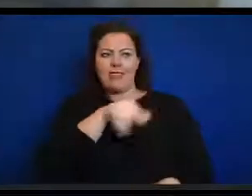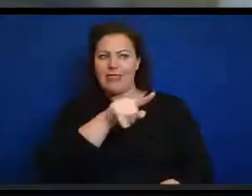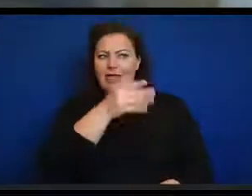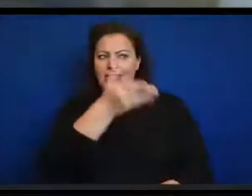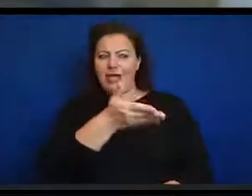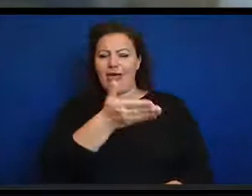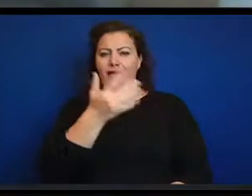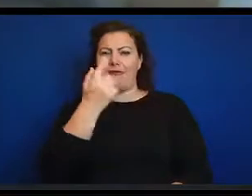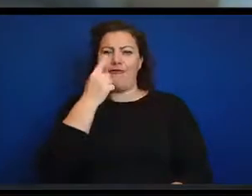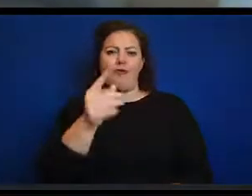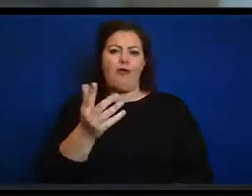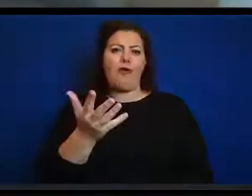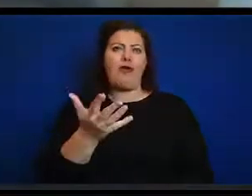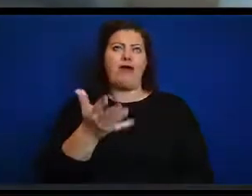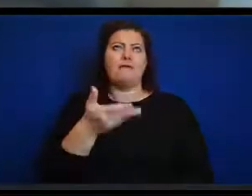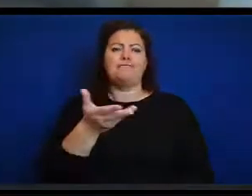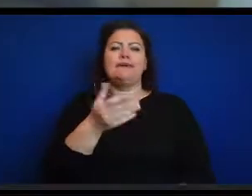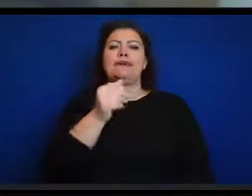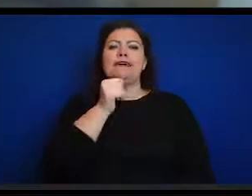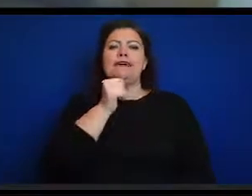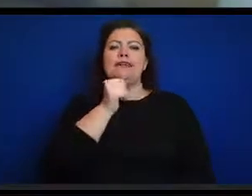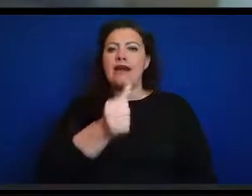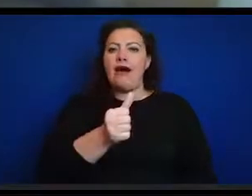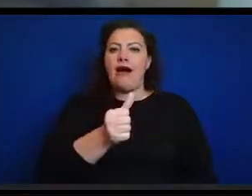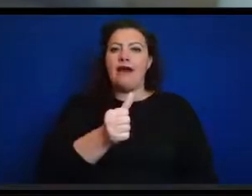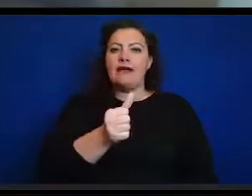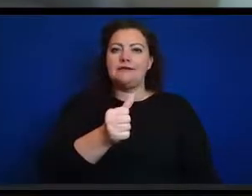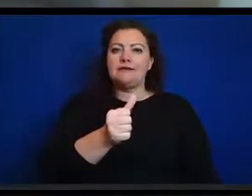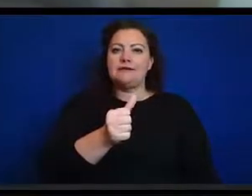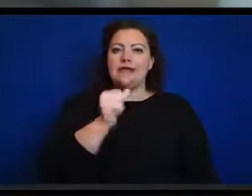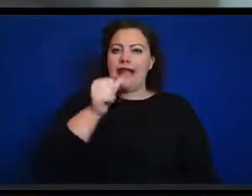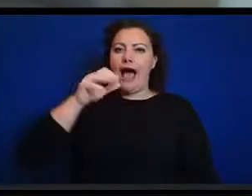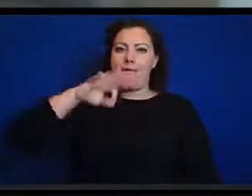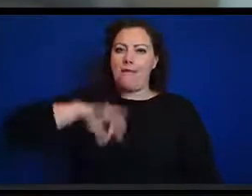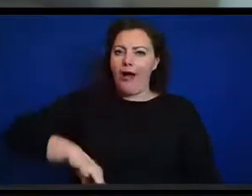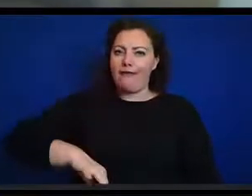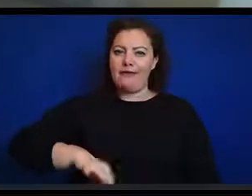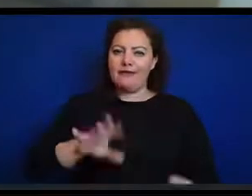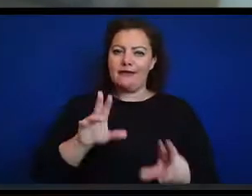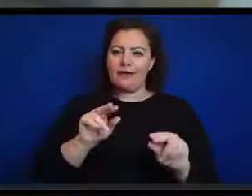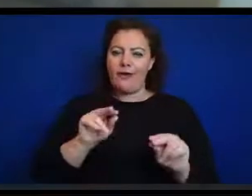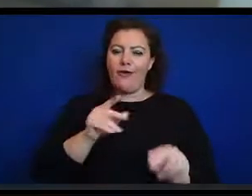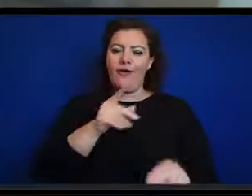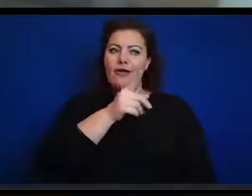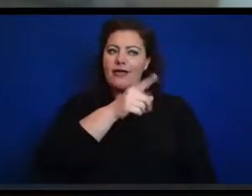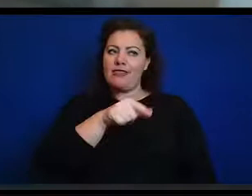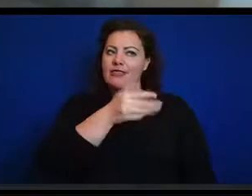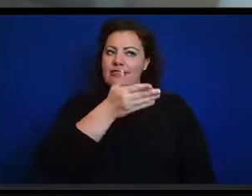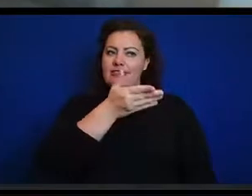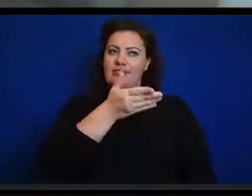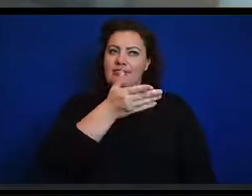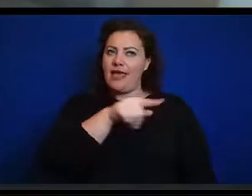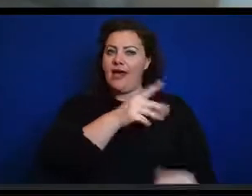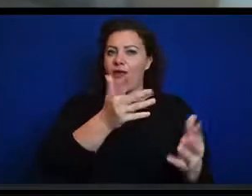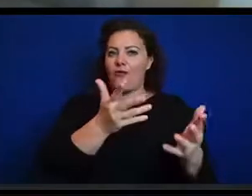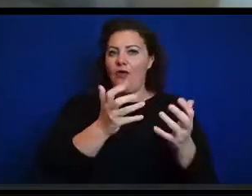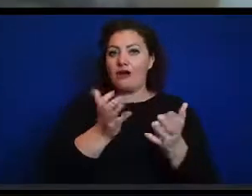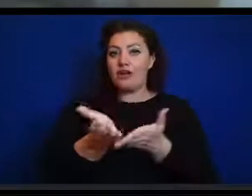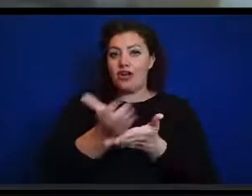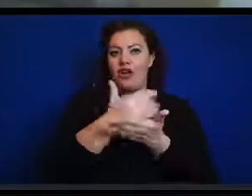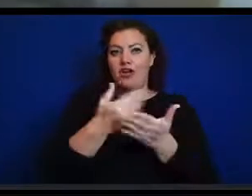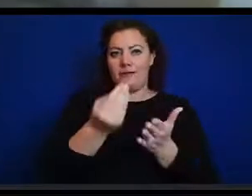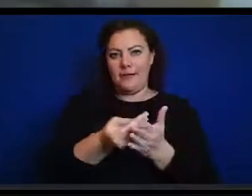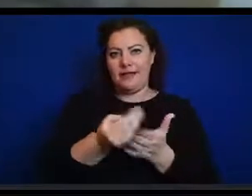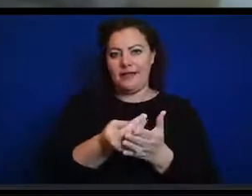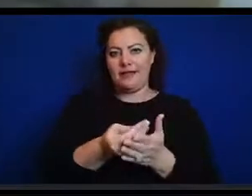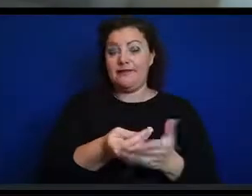to, they're not nonprofit, so they're there to, you know, to make money, which is